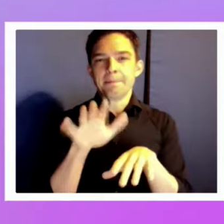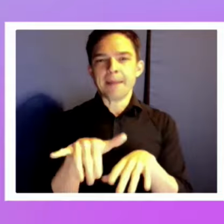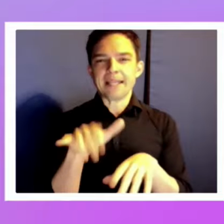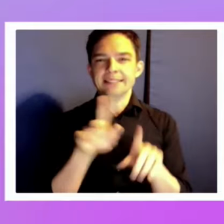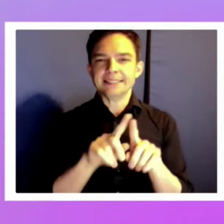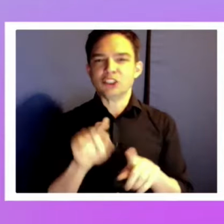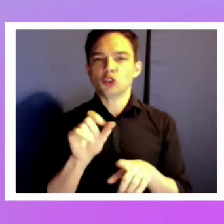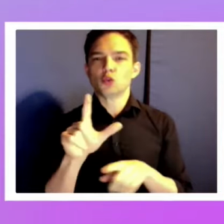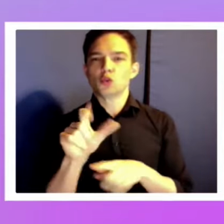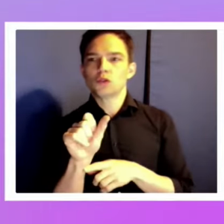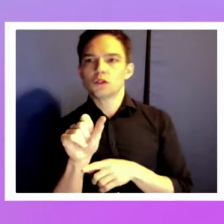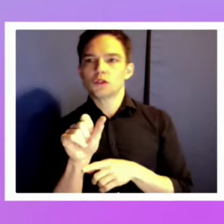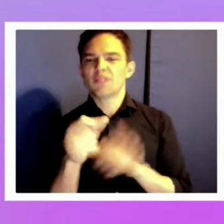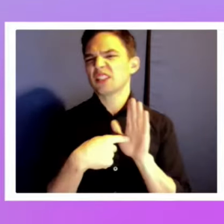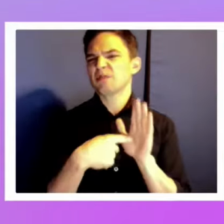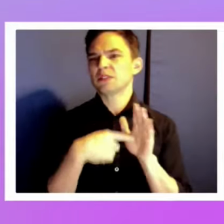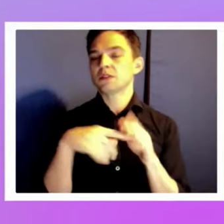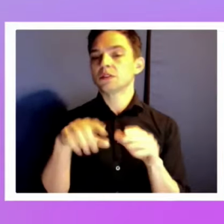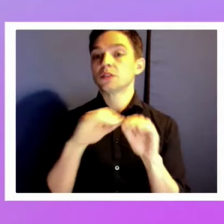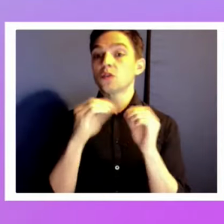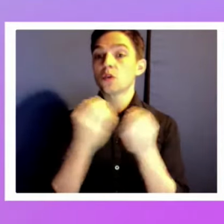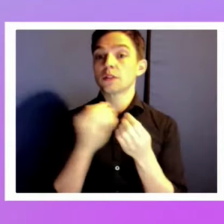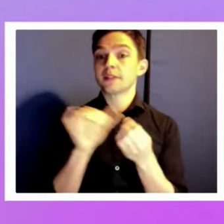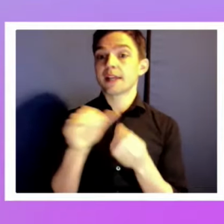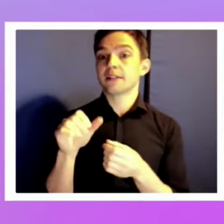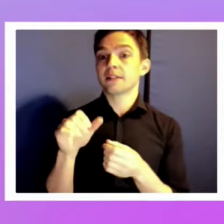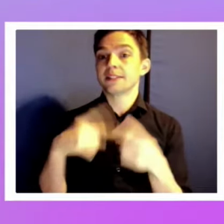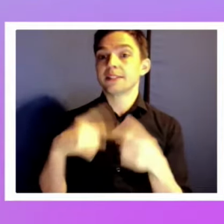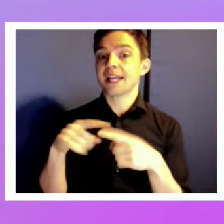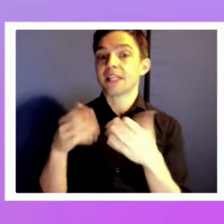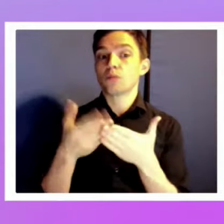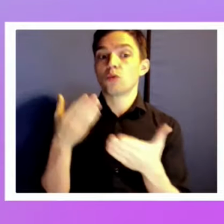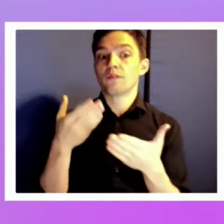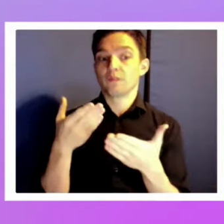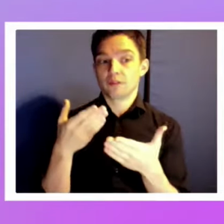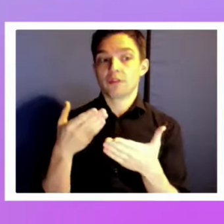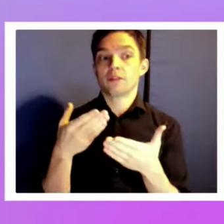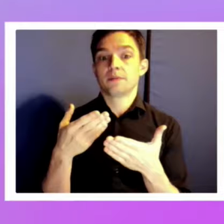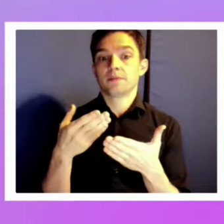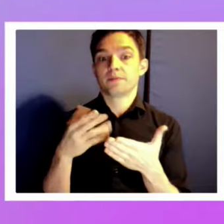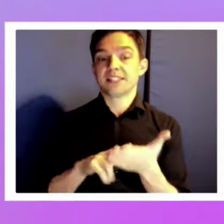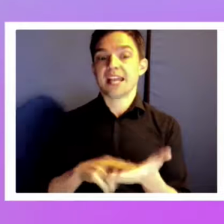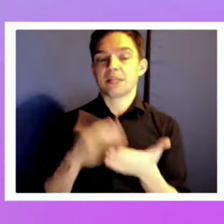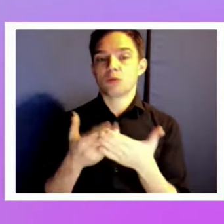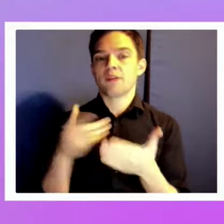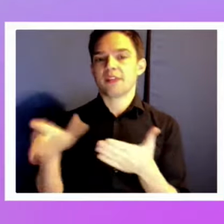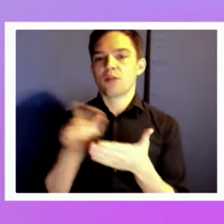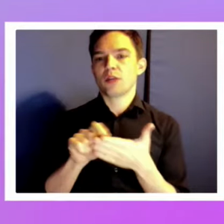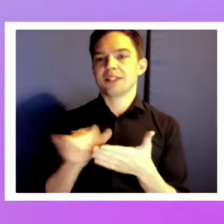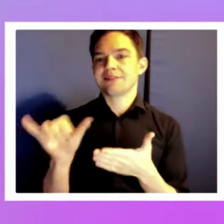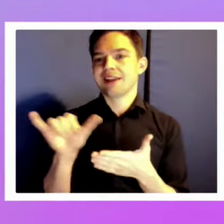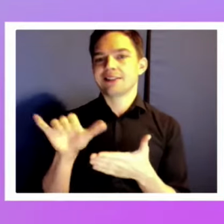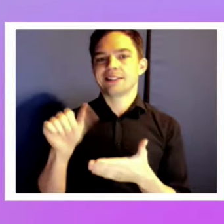let's say an organization like Signing Proof has a rule, they've written that up as an ACT